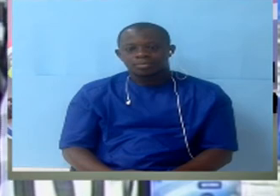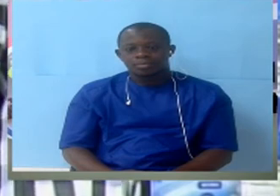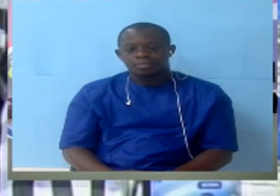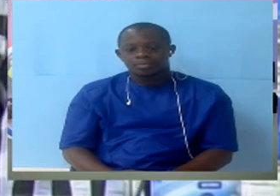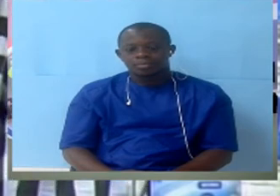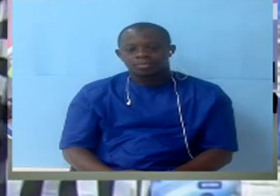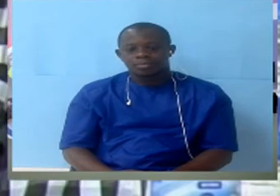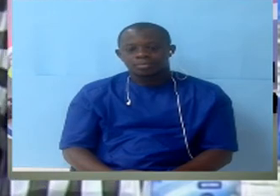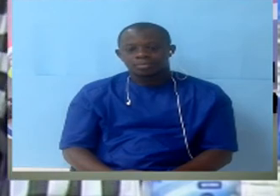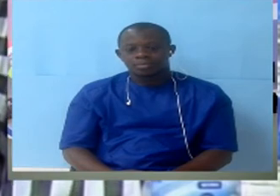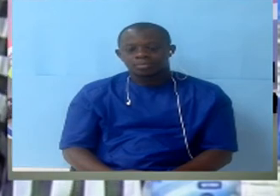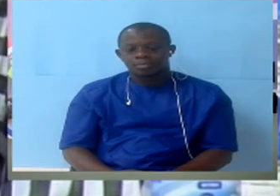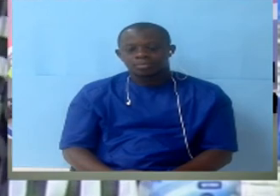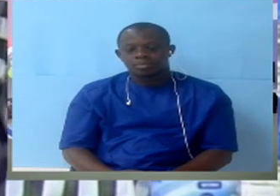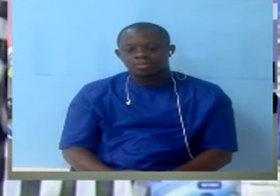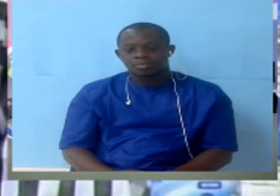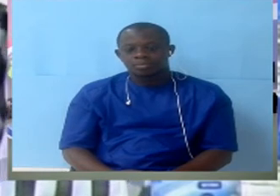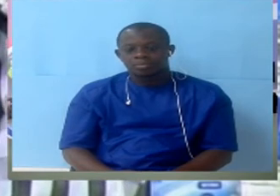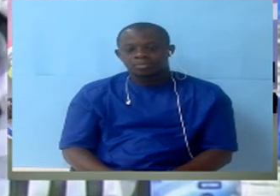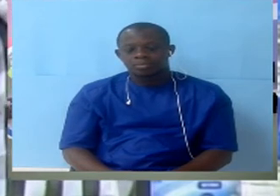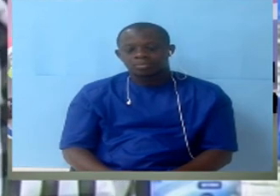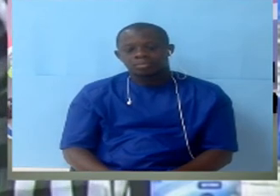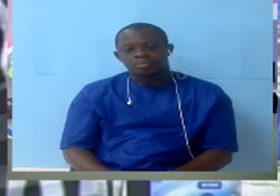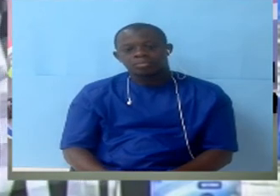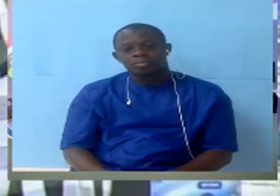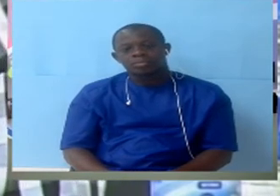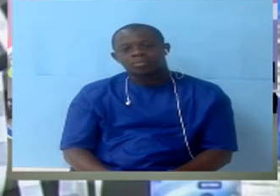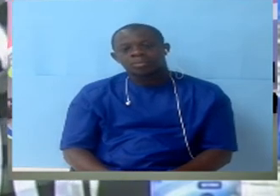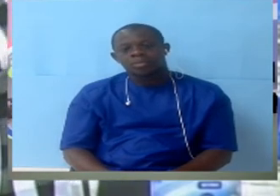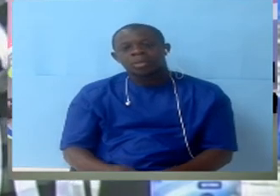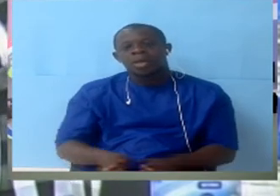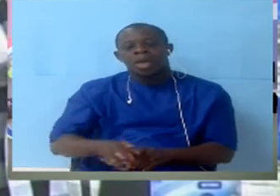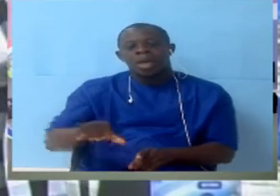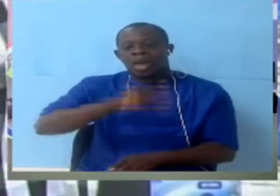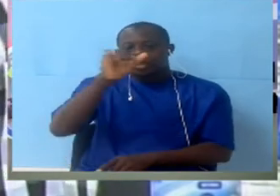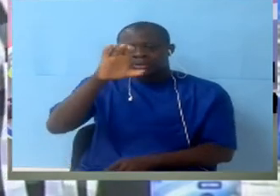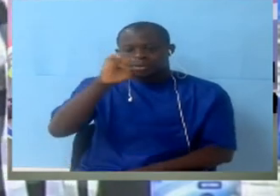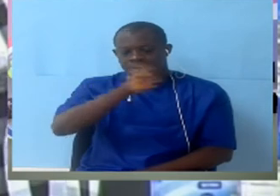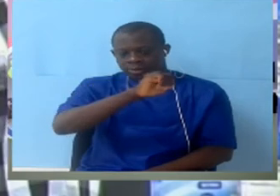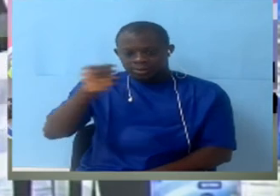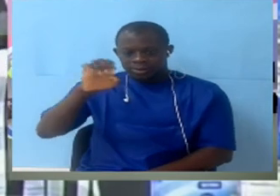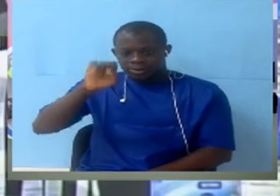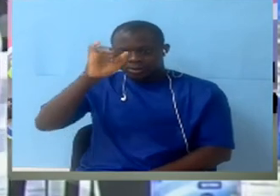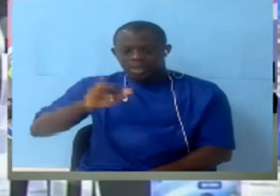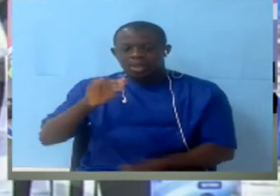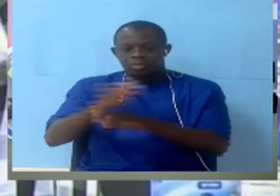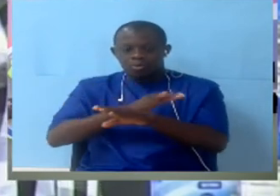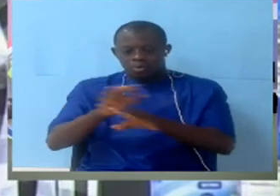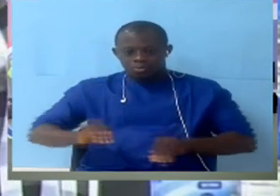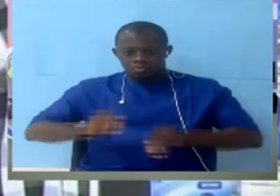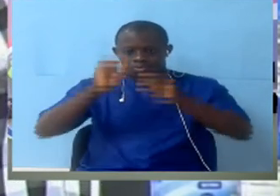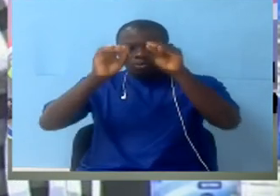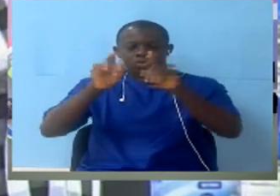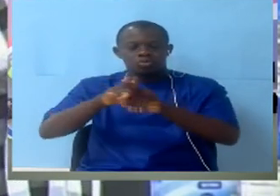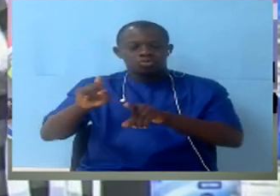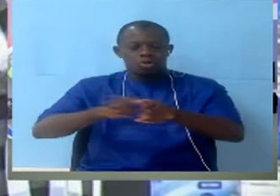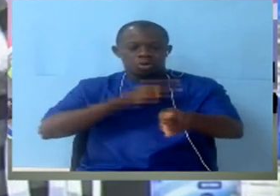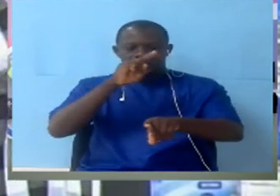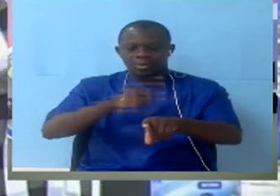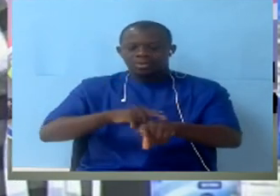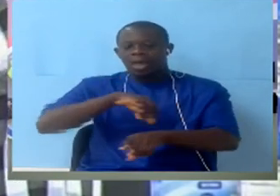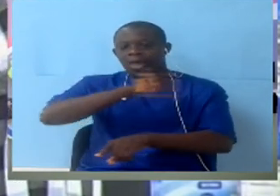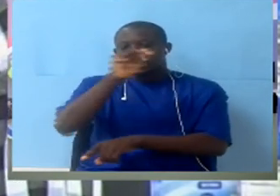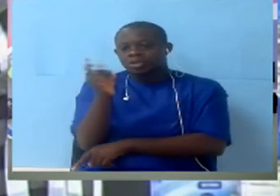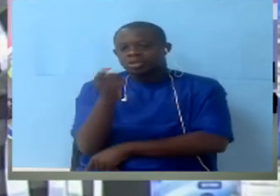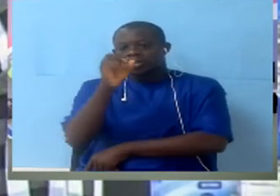he's promoted at time Tabake, Jibril Bojang go ahead of him. And CC before he was promoted took a long time and Jibril Bojang was